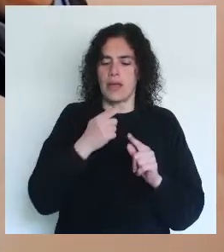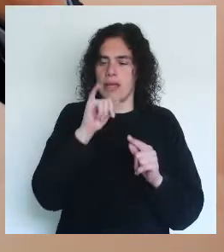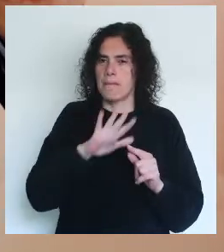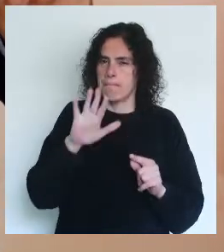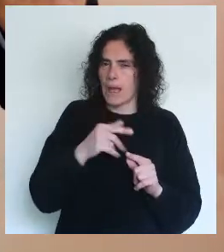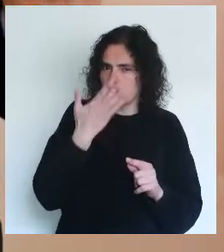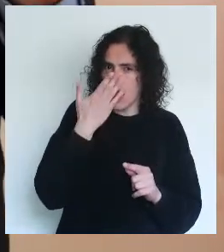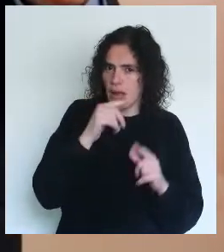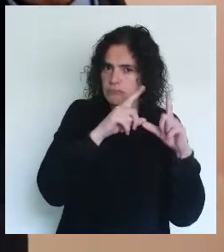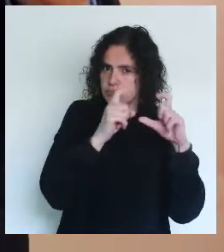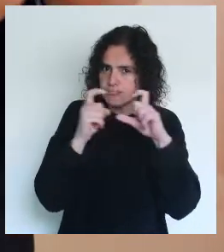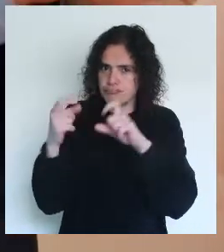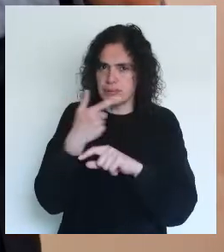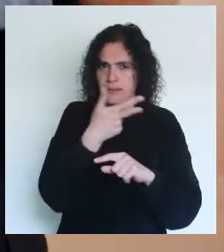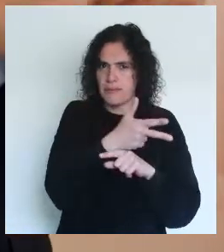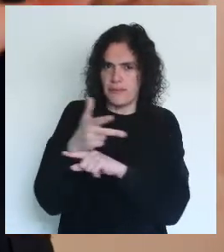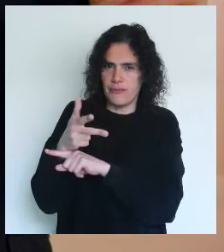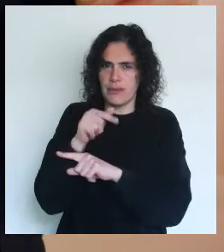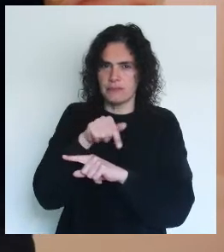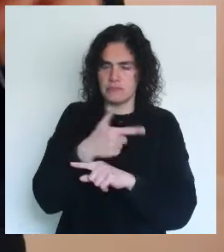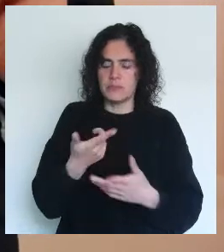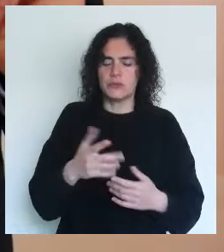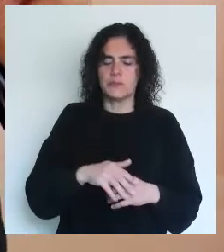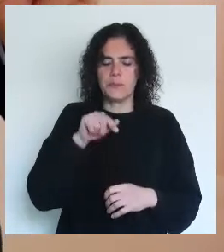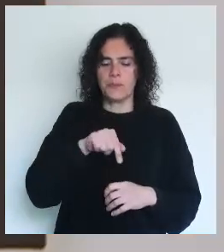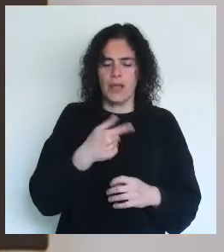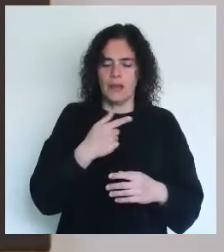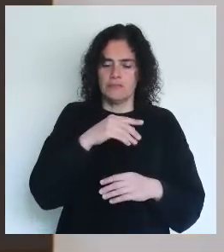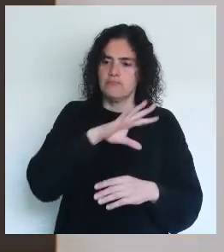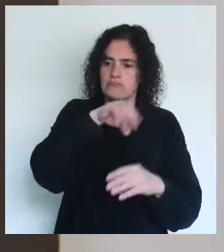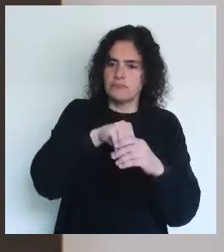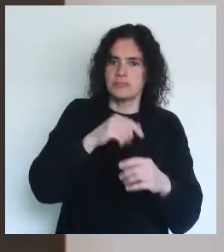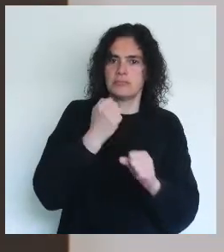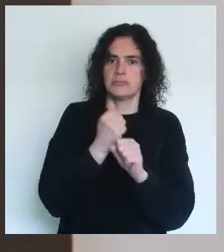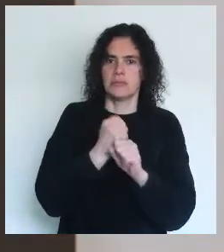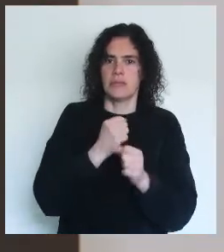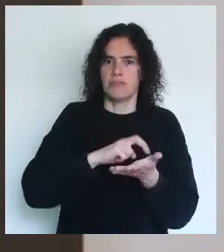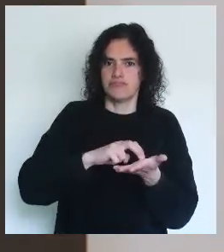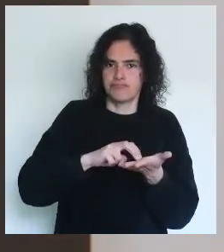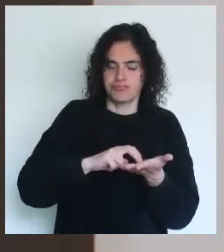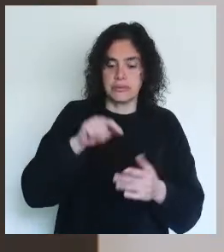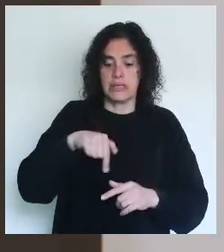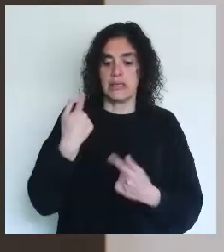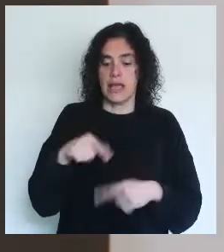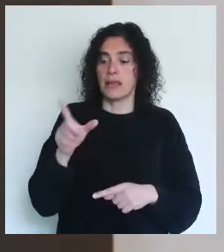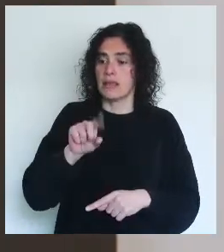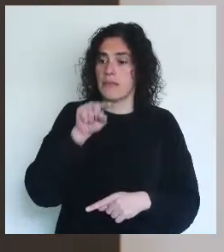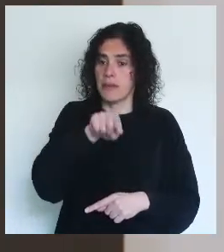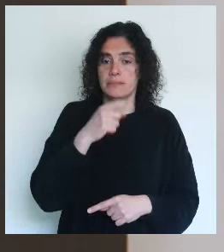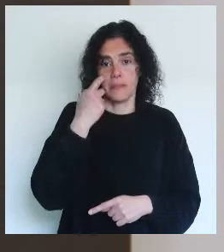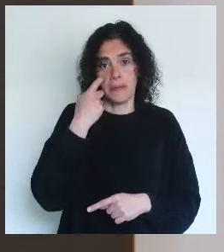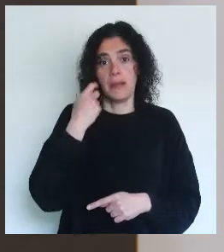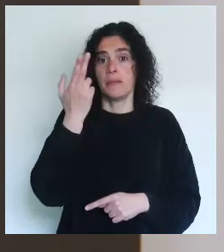of photographic film strip that are involved in the work The Prince of Hamburg. Here we have